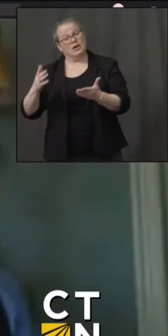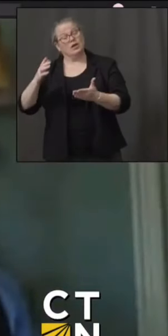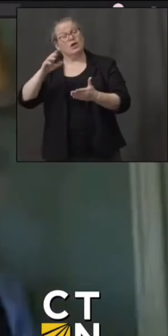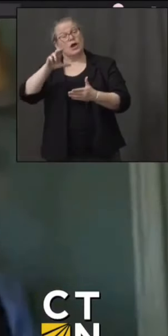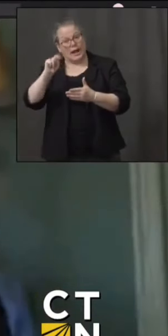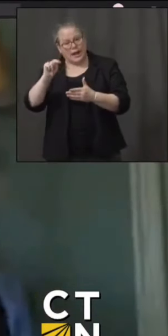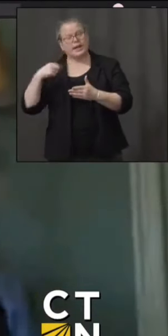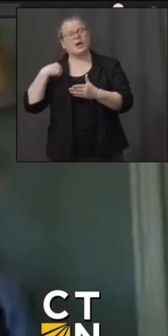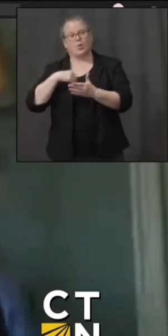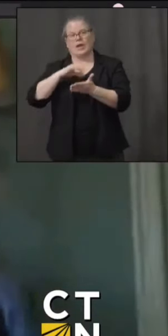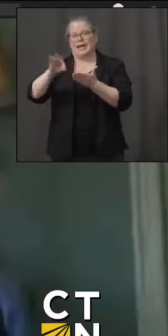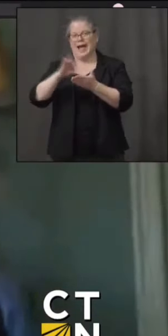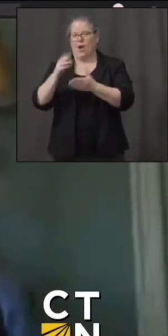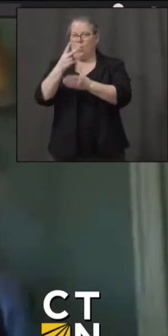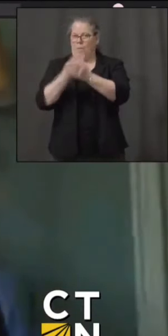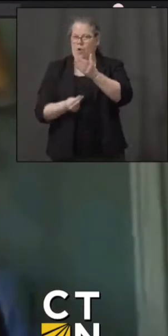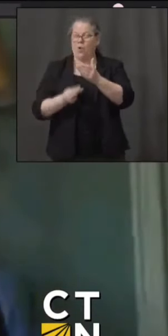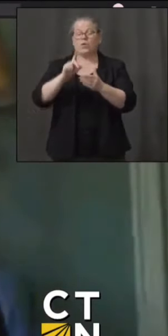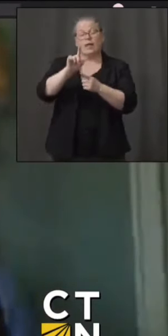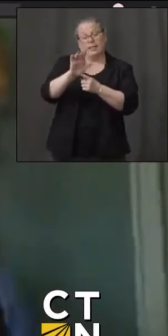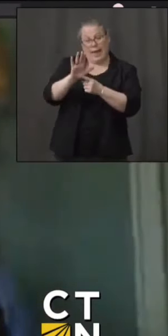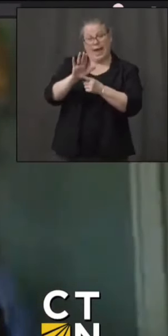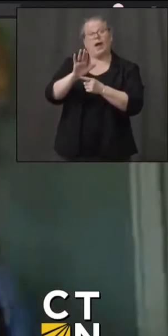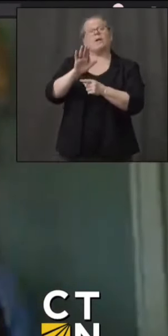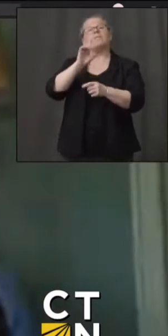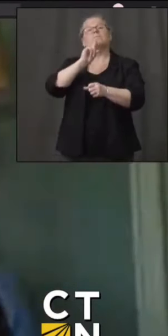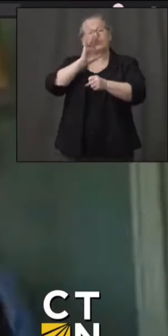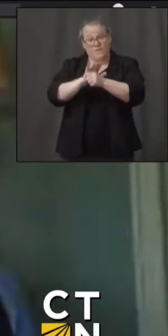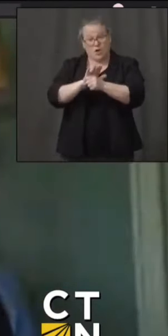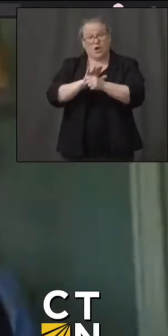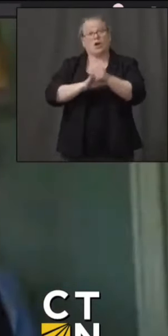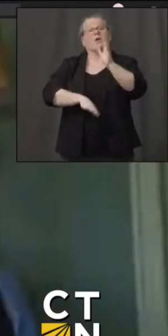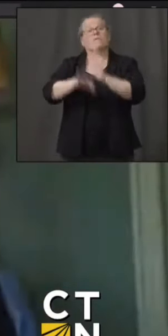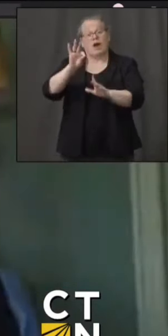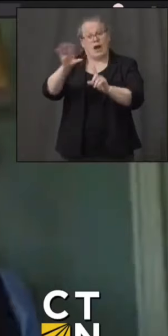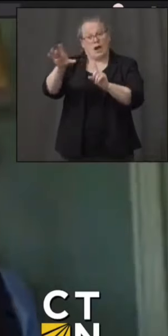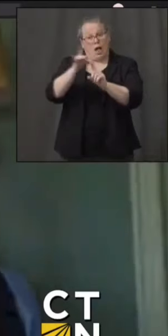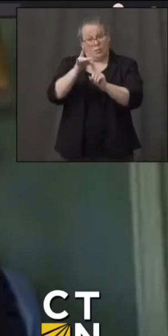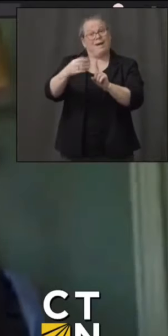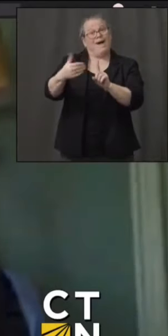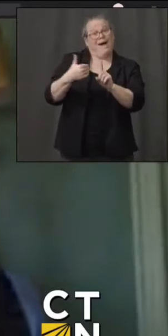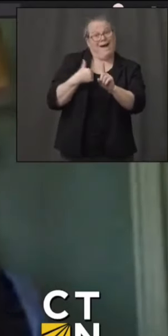confirmed deaths and probable deaths, which some of our neighboring states are not.